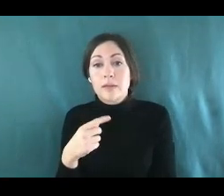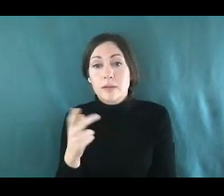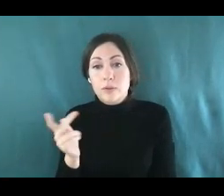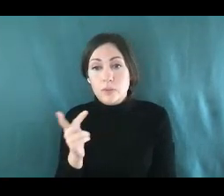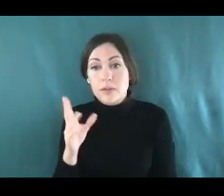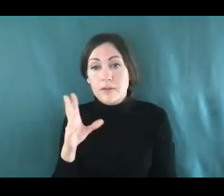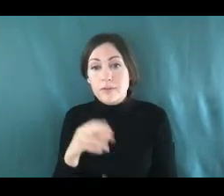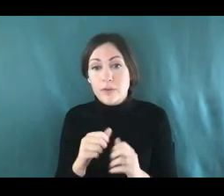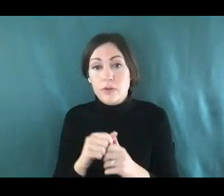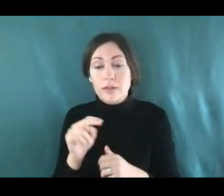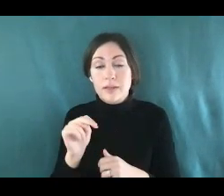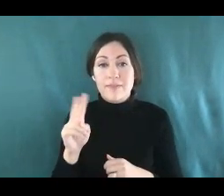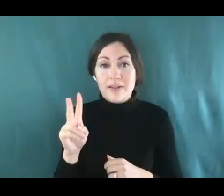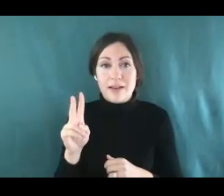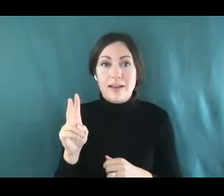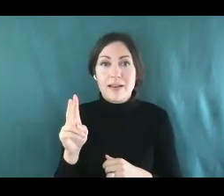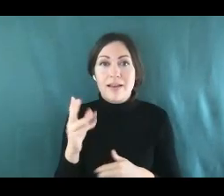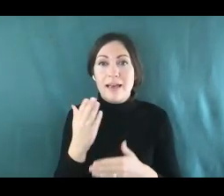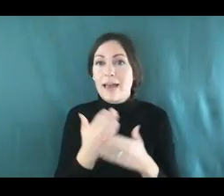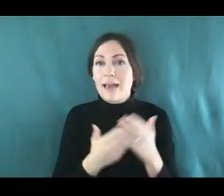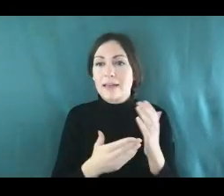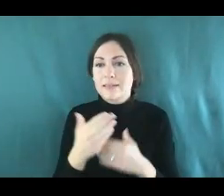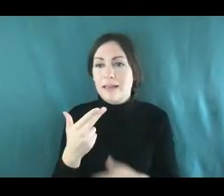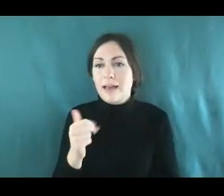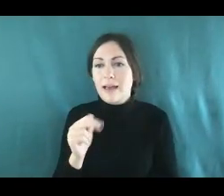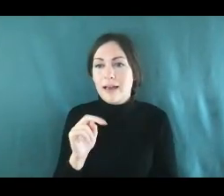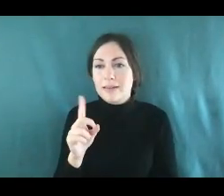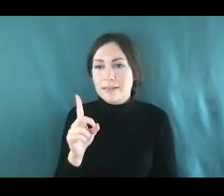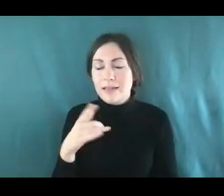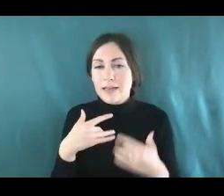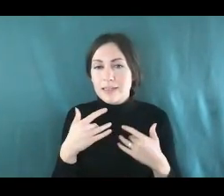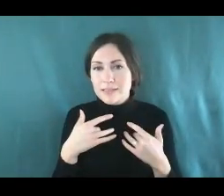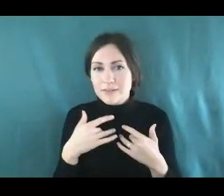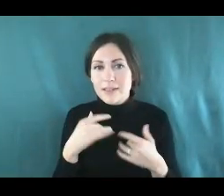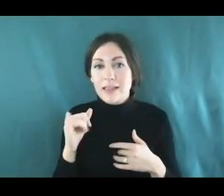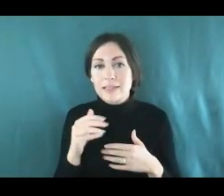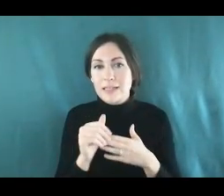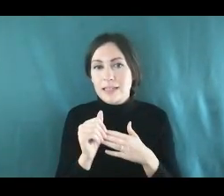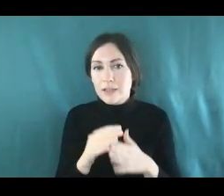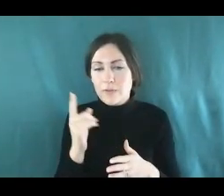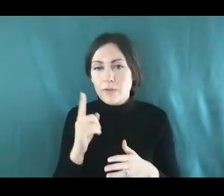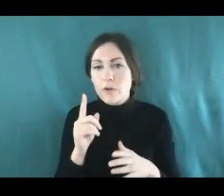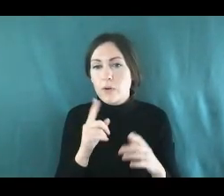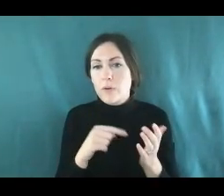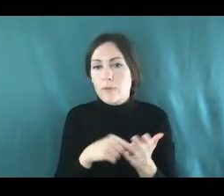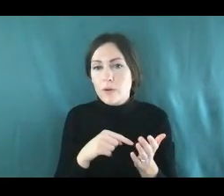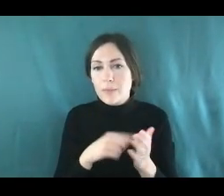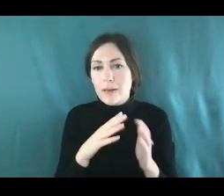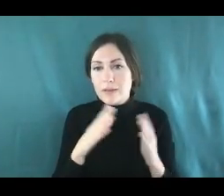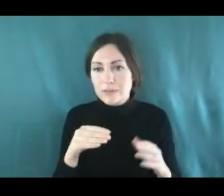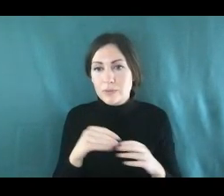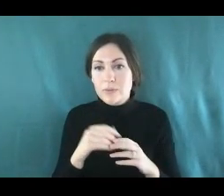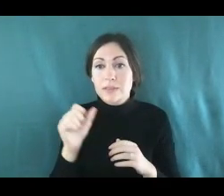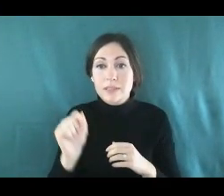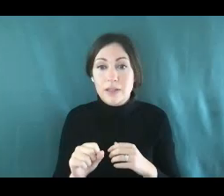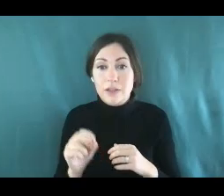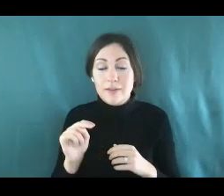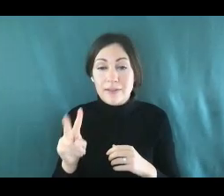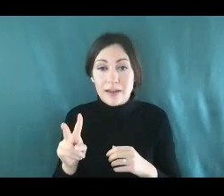of the Nevada Hand activity. Nevada Hand is a leader in affordable housing in Southern Nevada. And on the 5th,